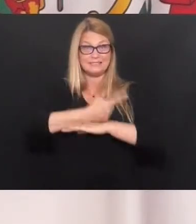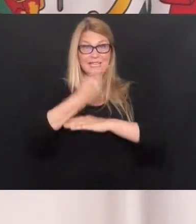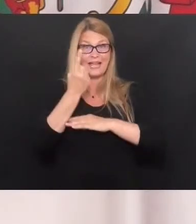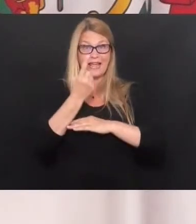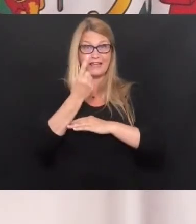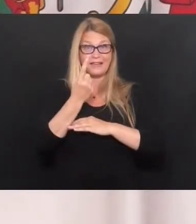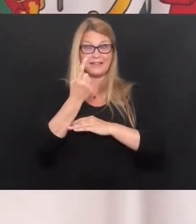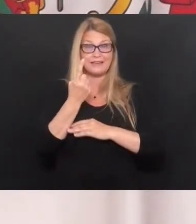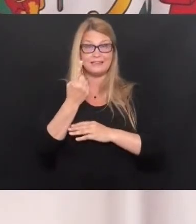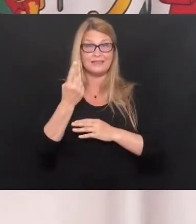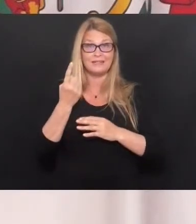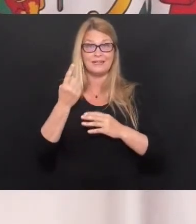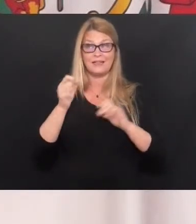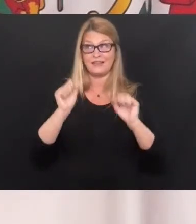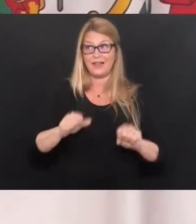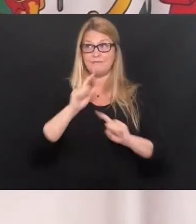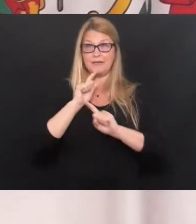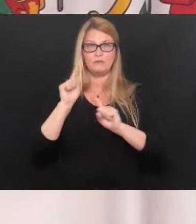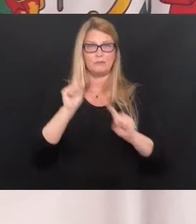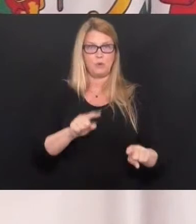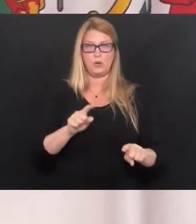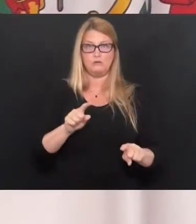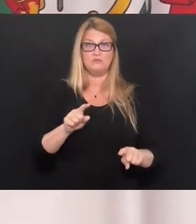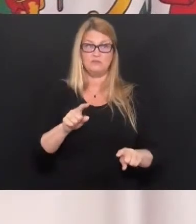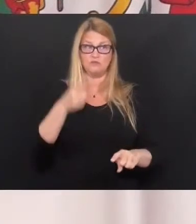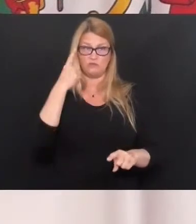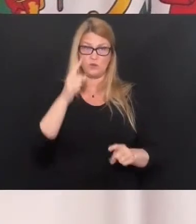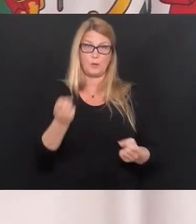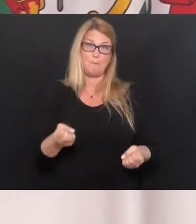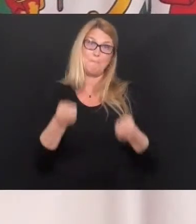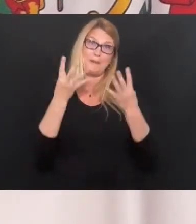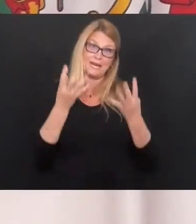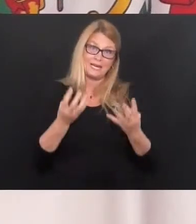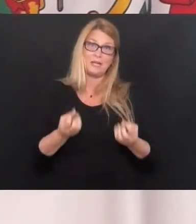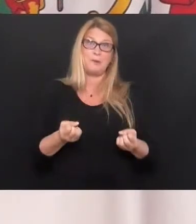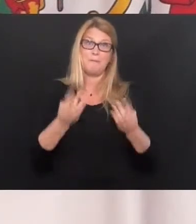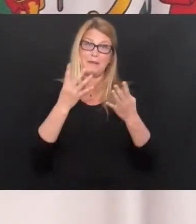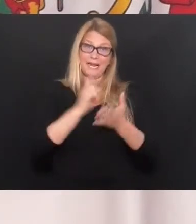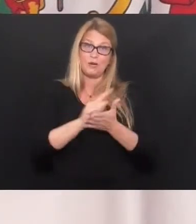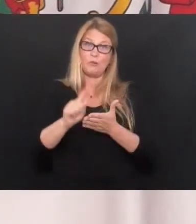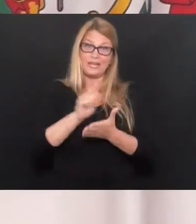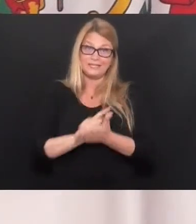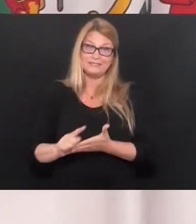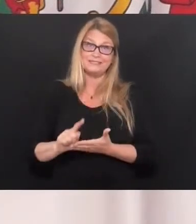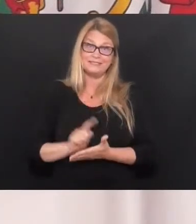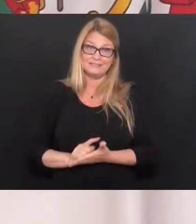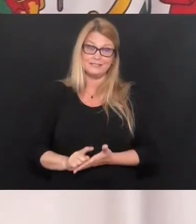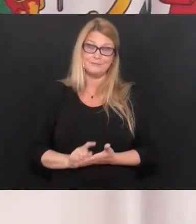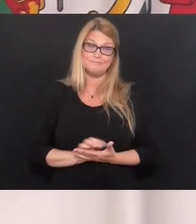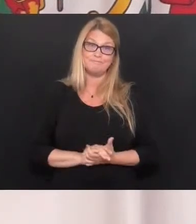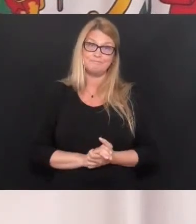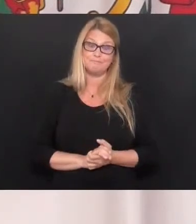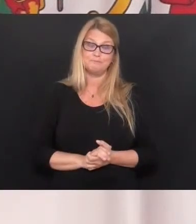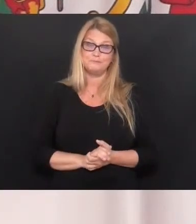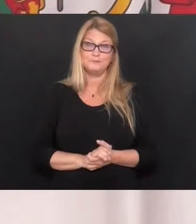have been able to report to you in many, many, many, many weeks, if not months.